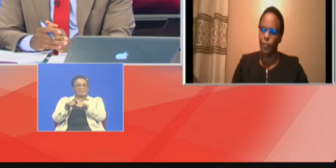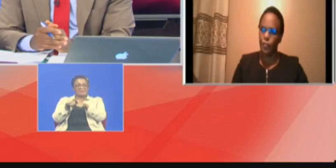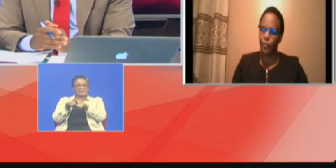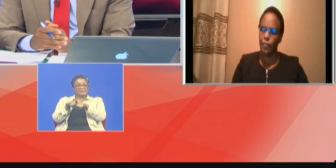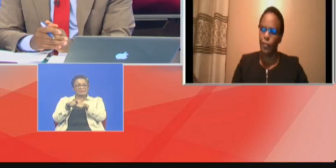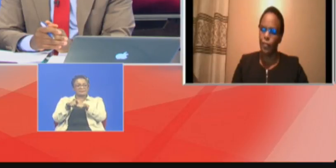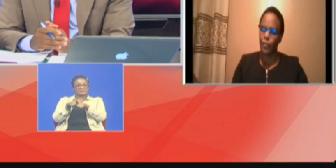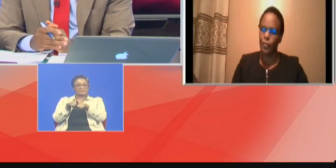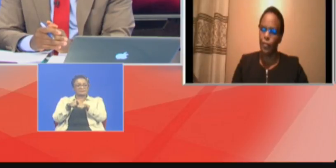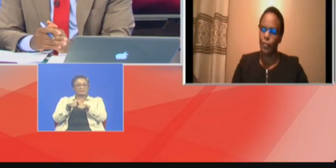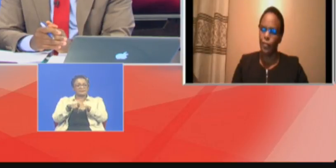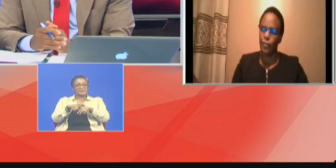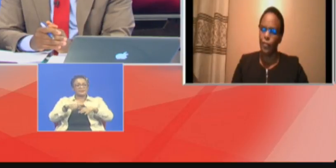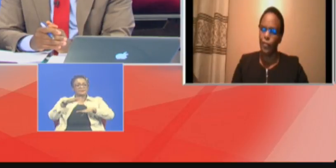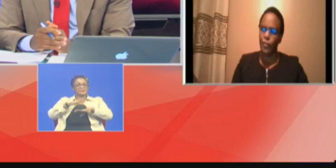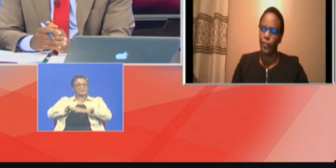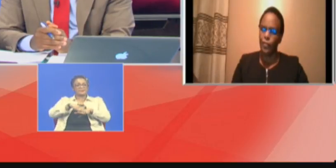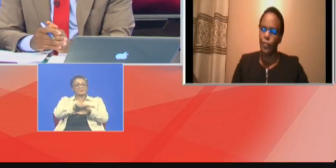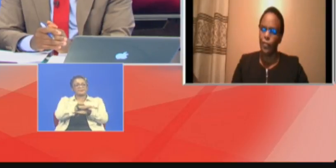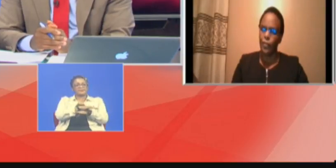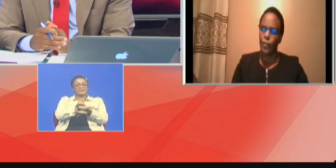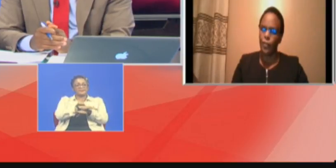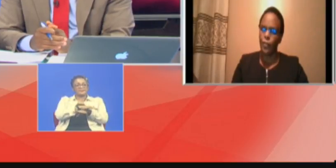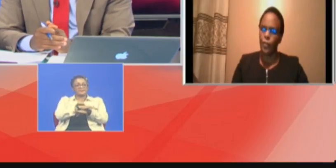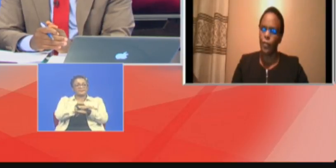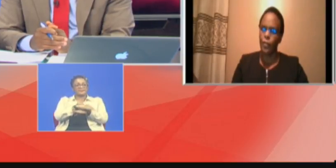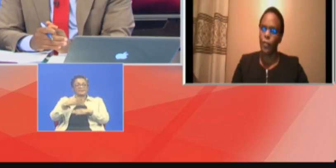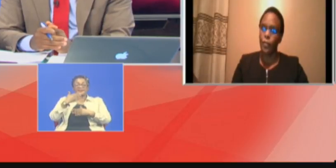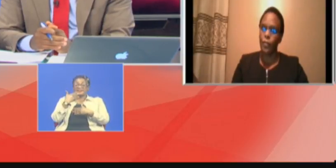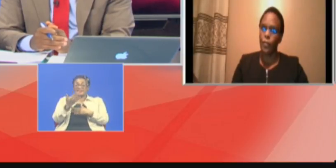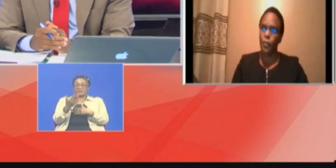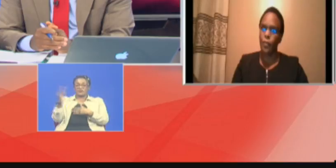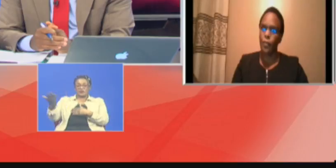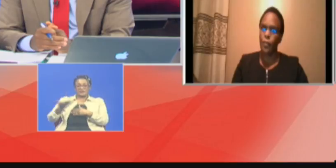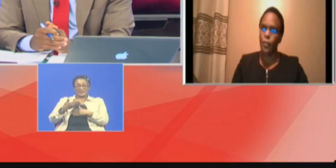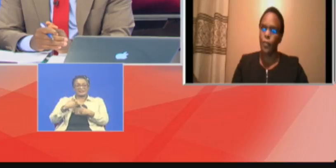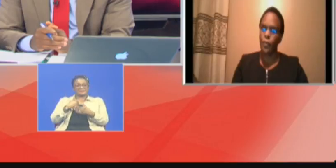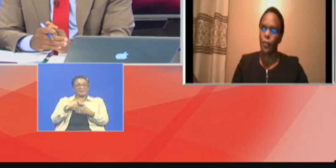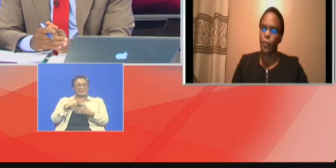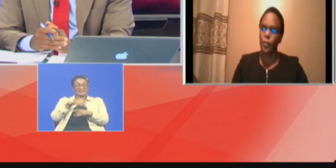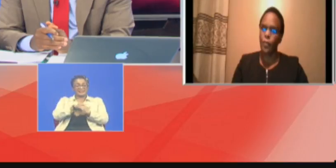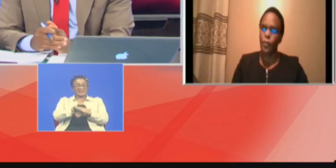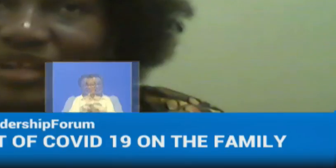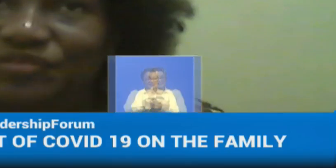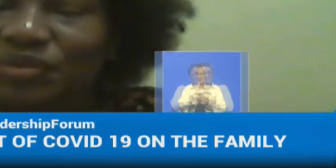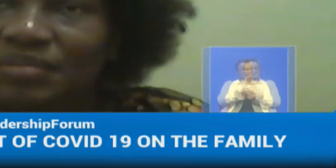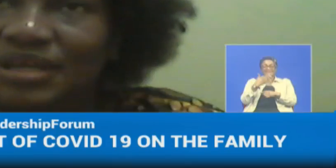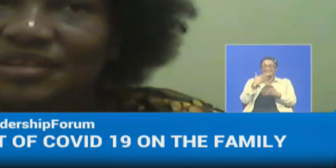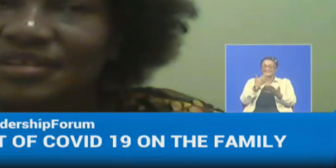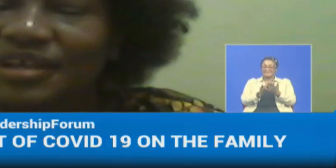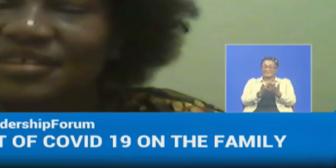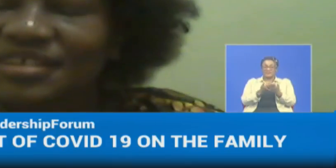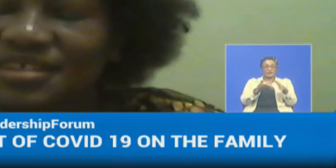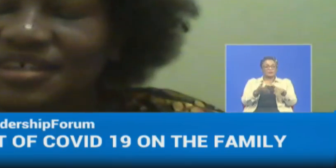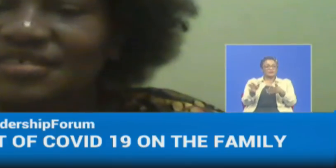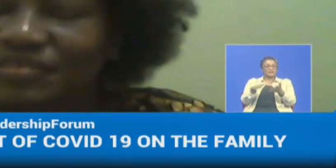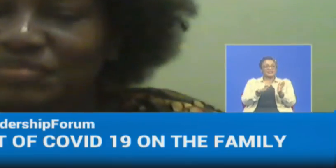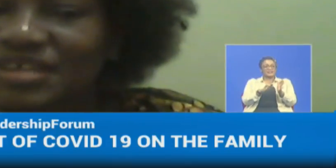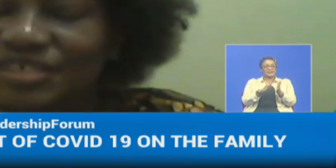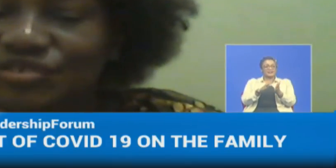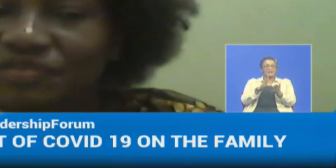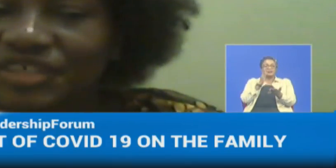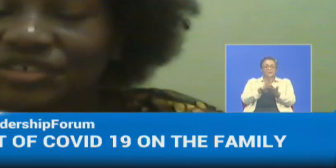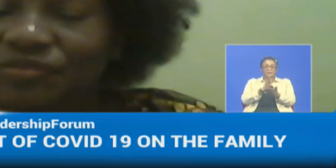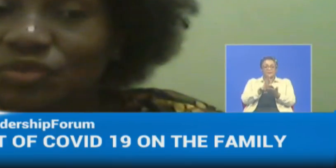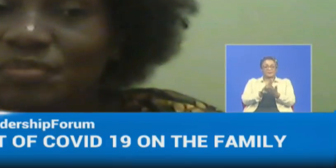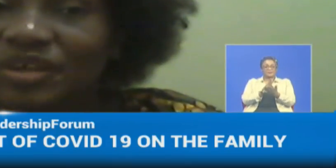Good evening, Duval. Thank you for inviting me this evening. I thank you for the platform. And indeed, it does give me a